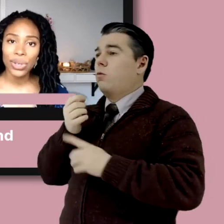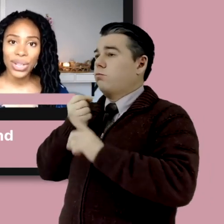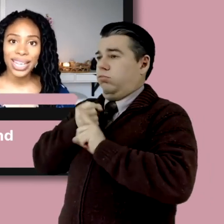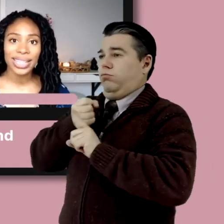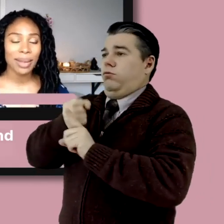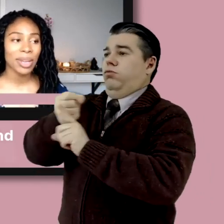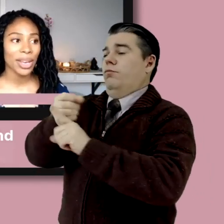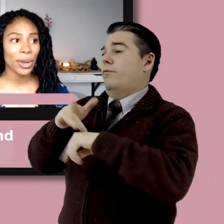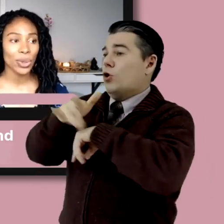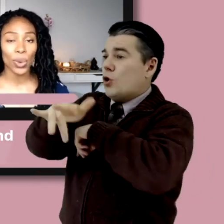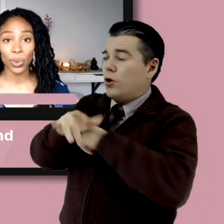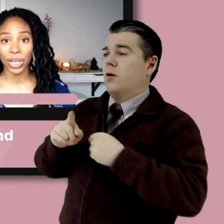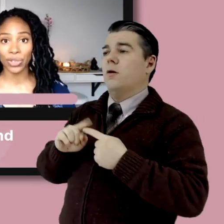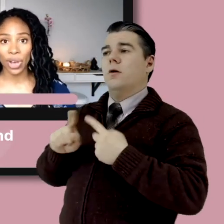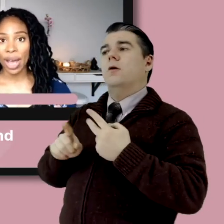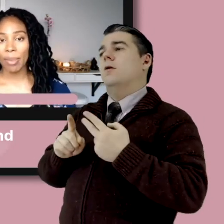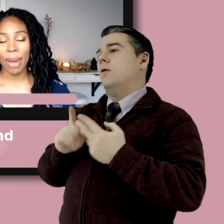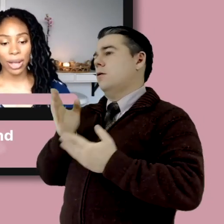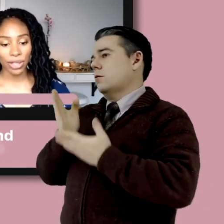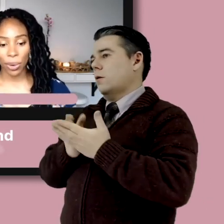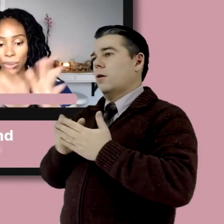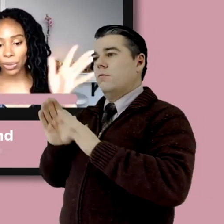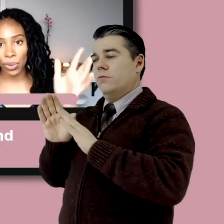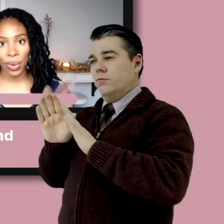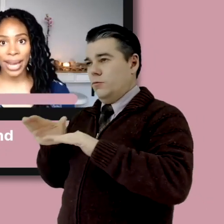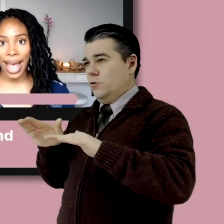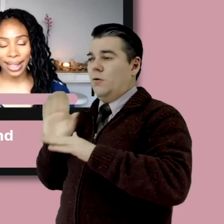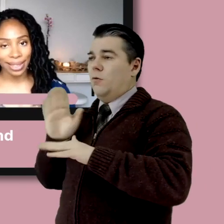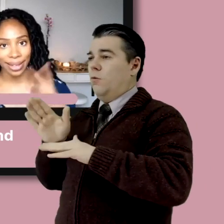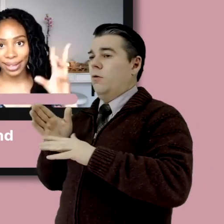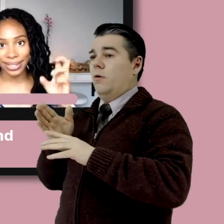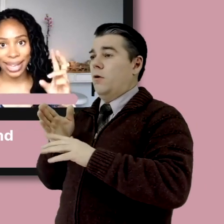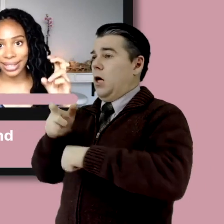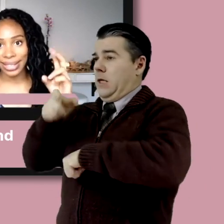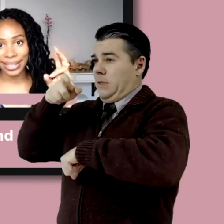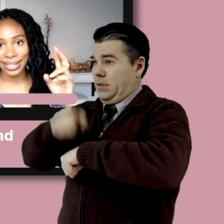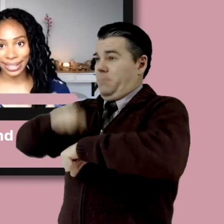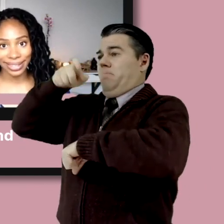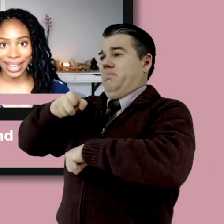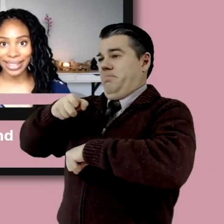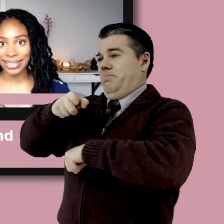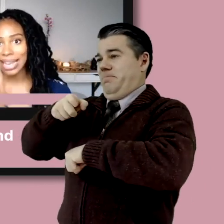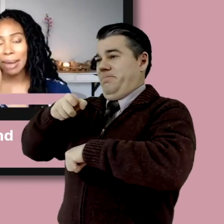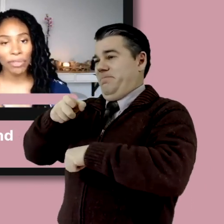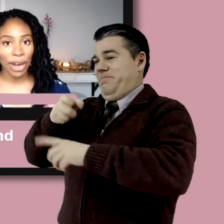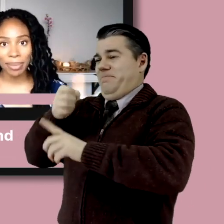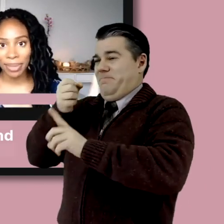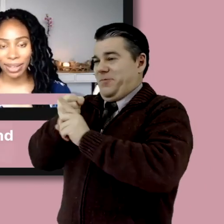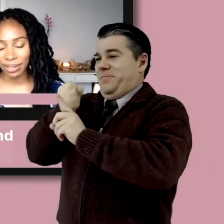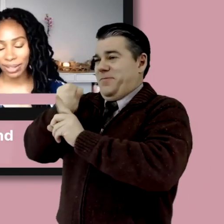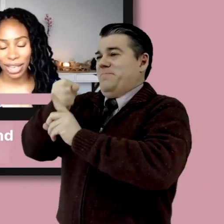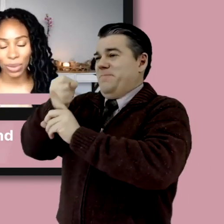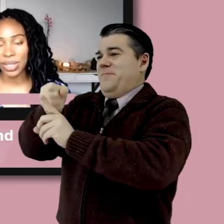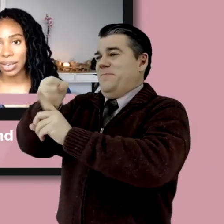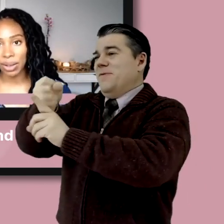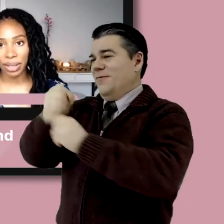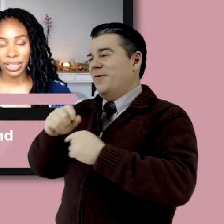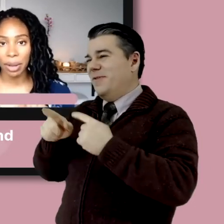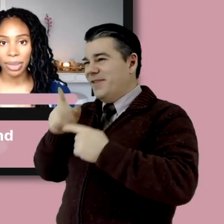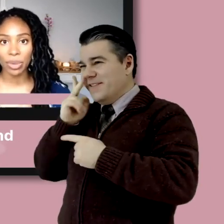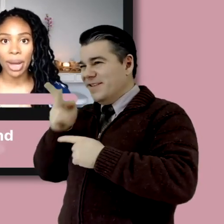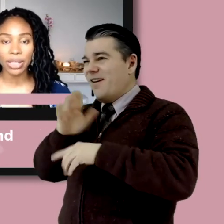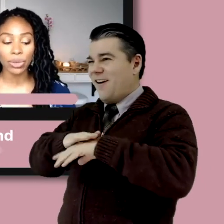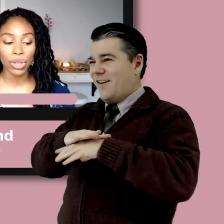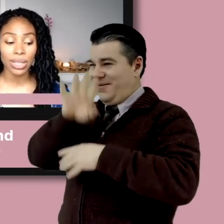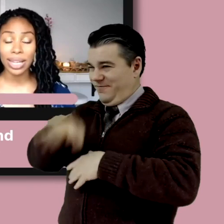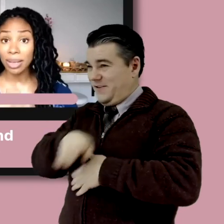milestones early. Some kiddos will reach milestones right at the designated like time frame that you see on the